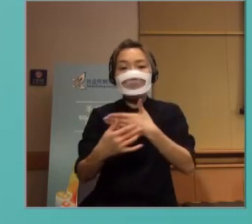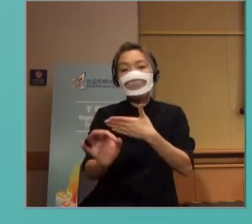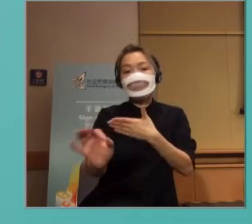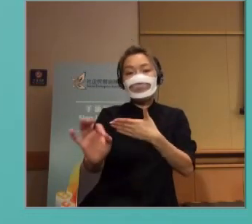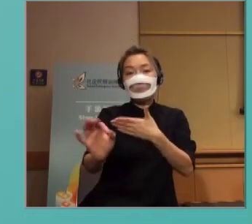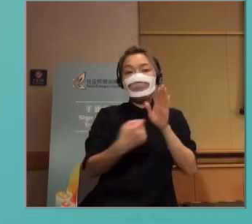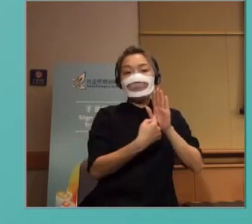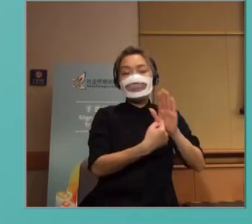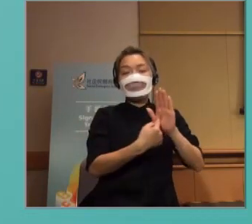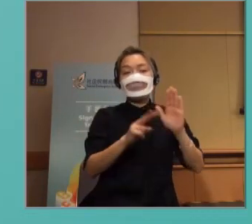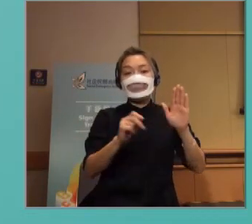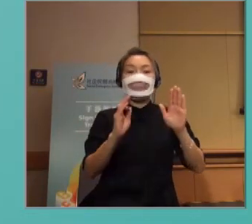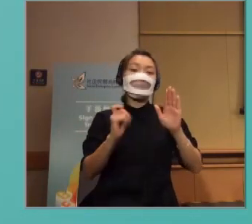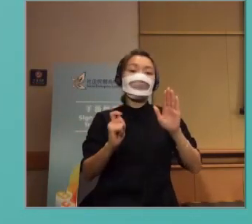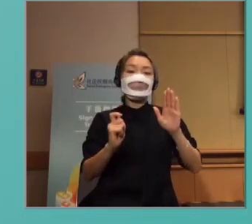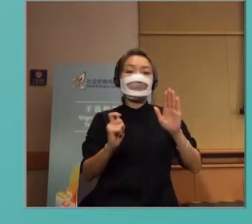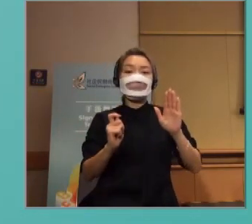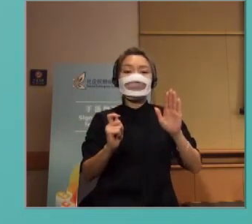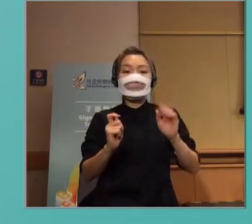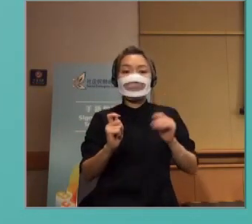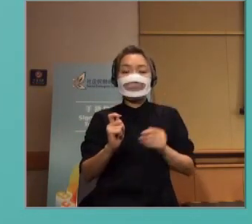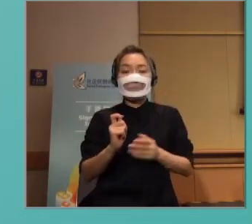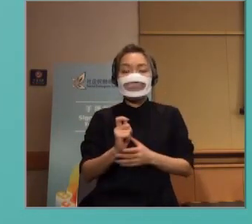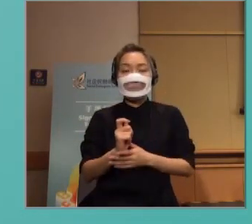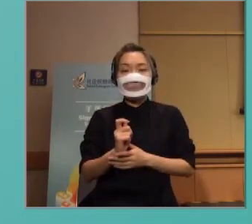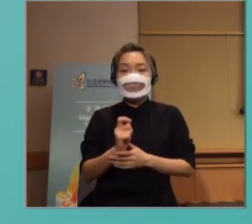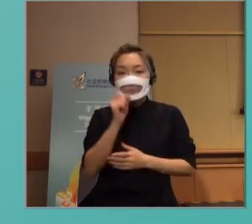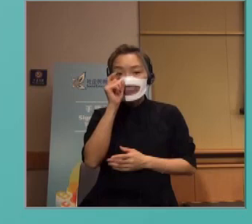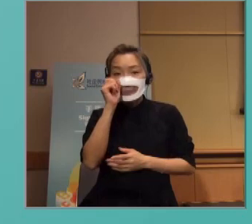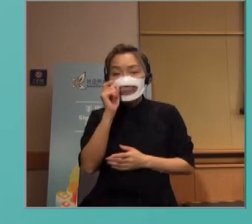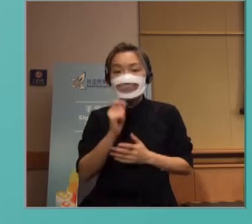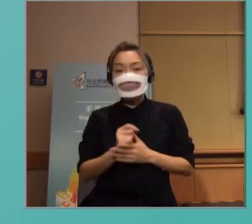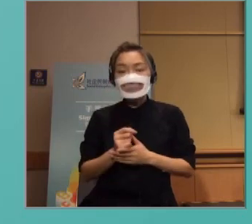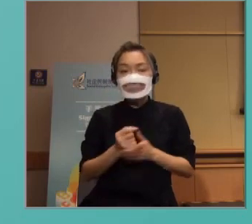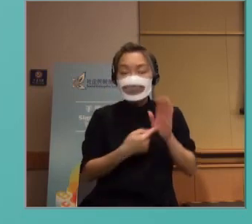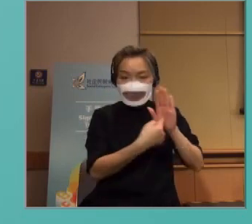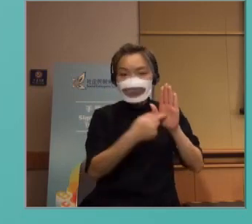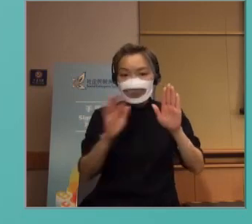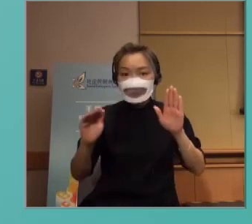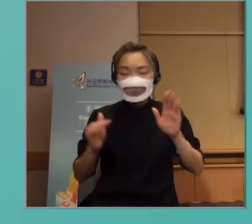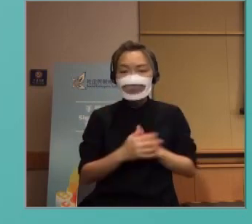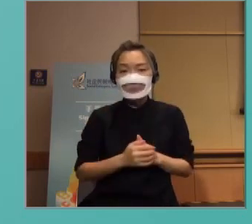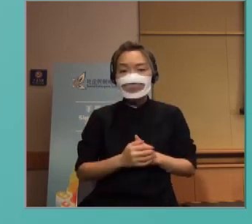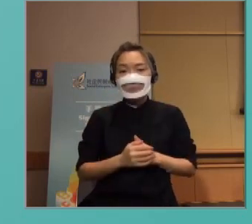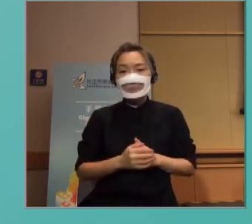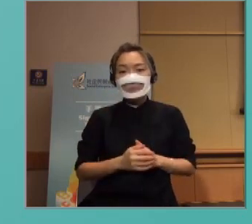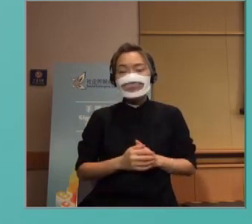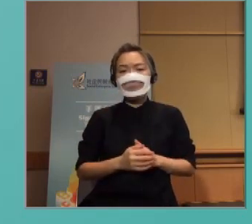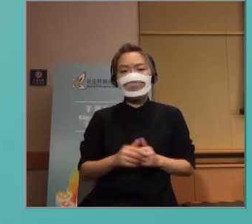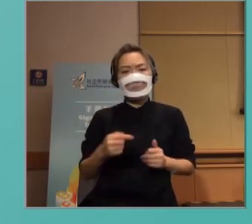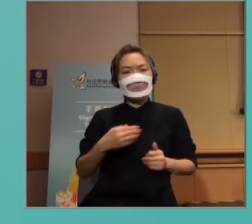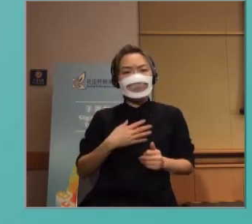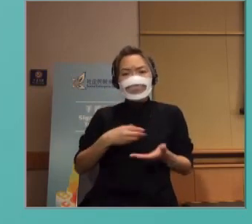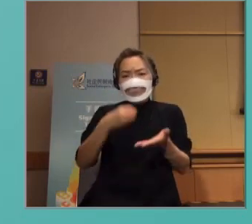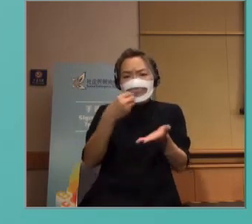people purchased uniquely. Now, a lot of times people say, why do I need to purchase an NFT that's nothing more than a token pointing to